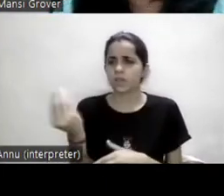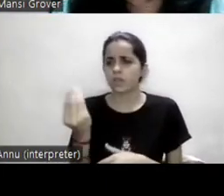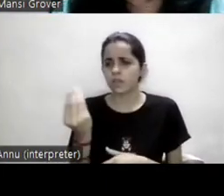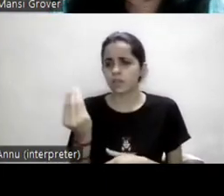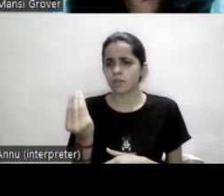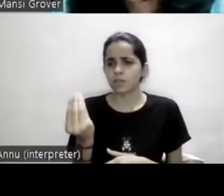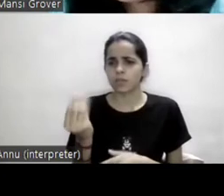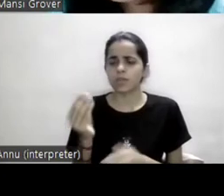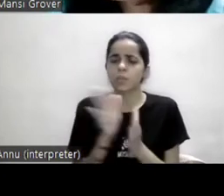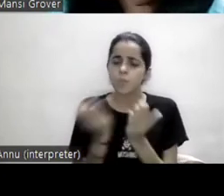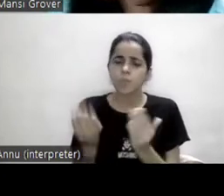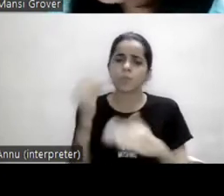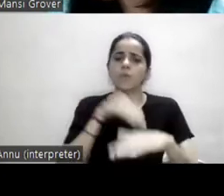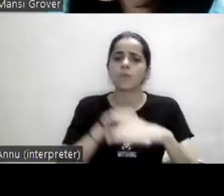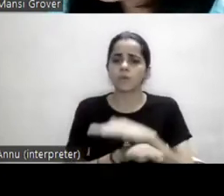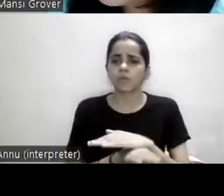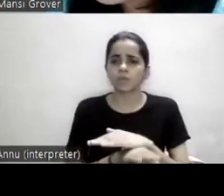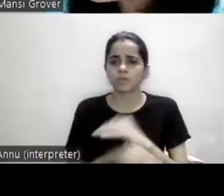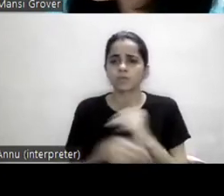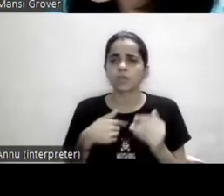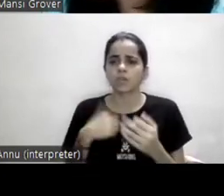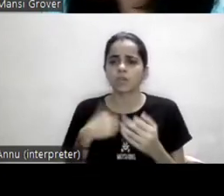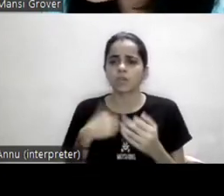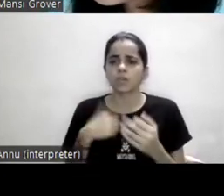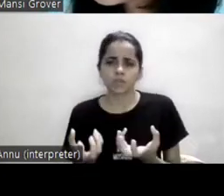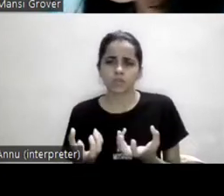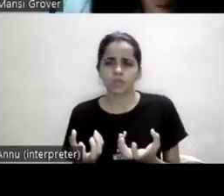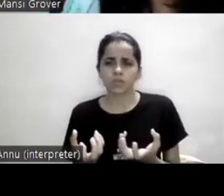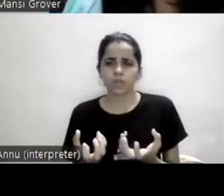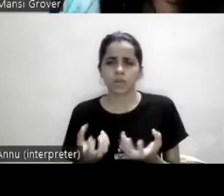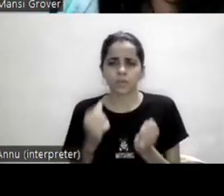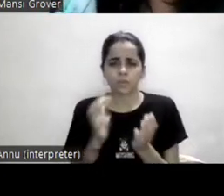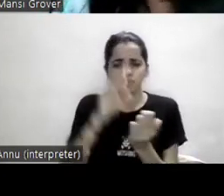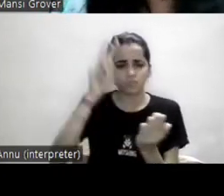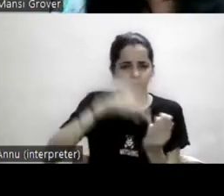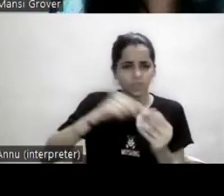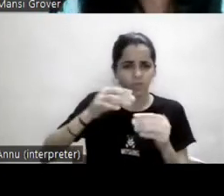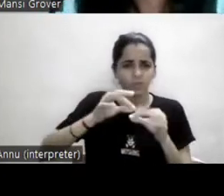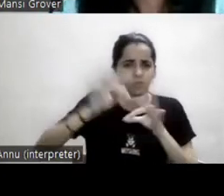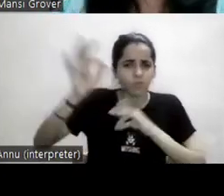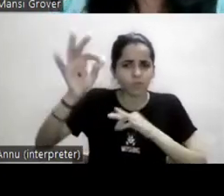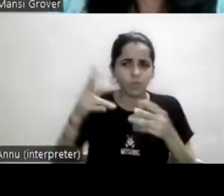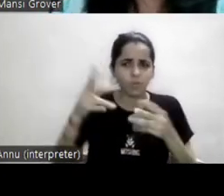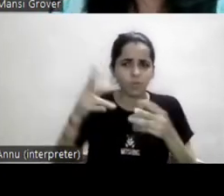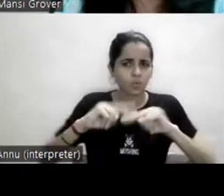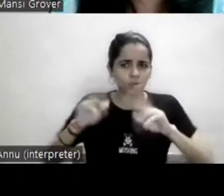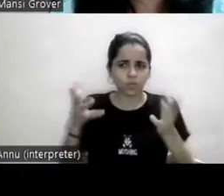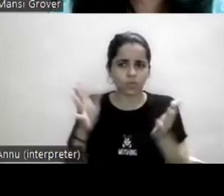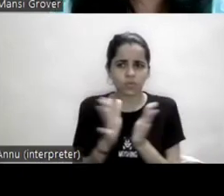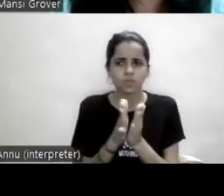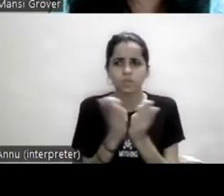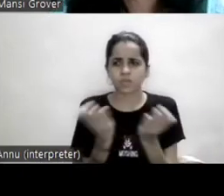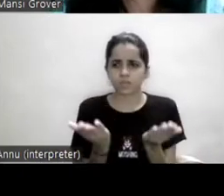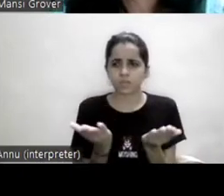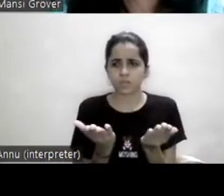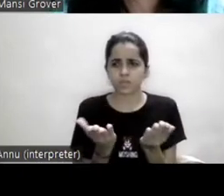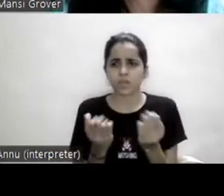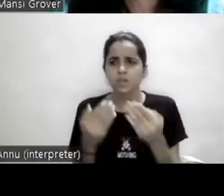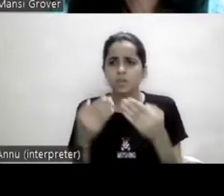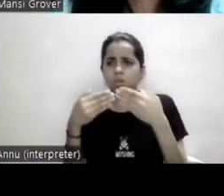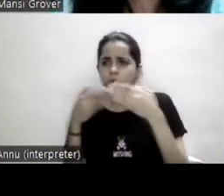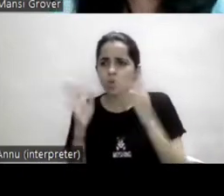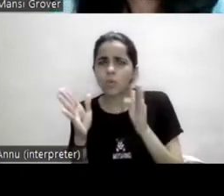my book. And I was not able to get them scanned, since the books are not, you know, they are not opening